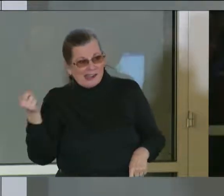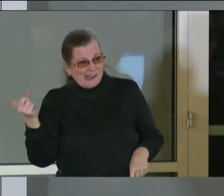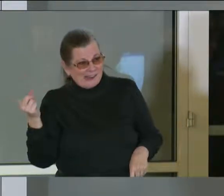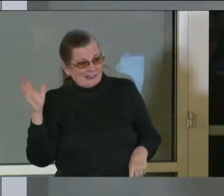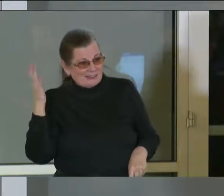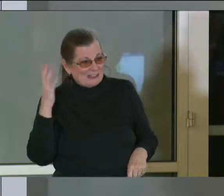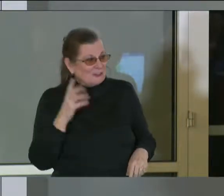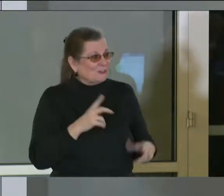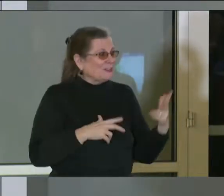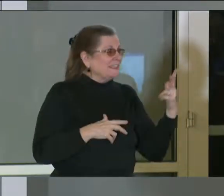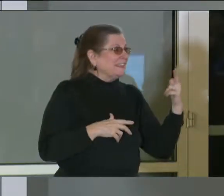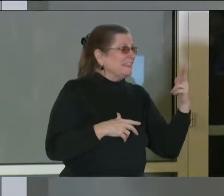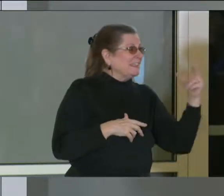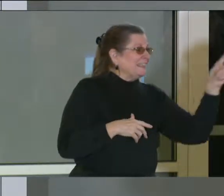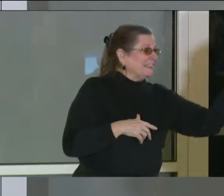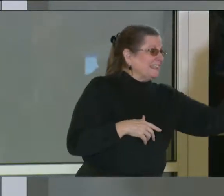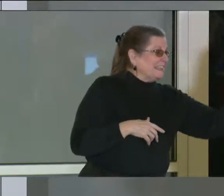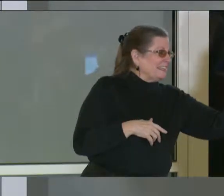Ward 3?